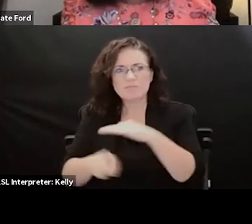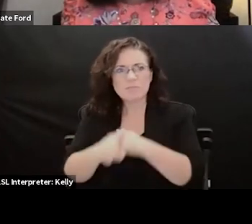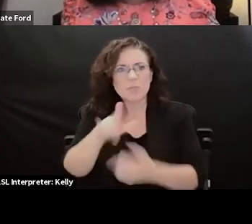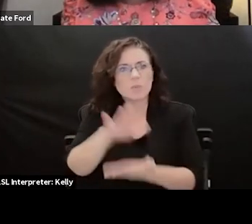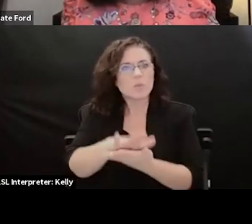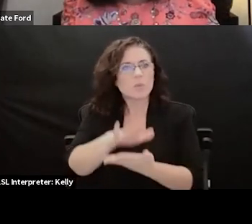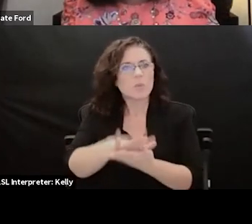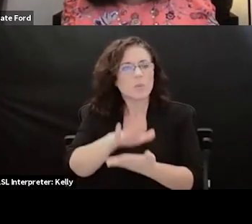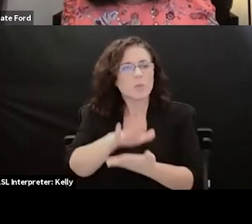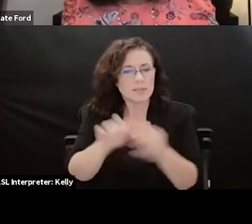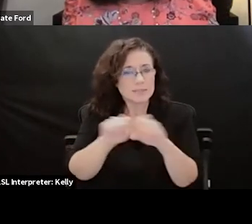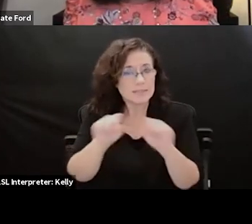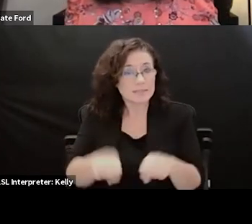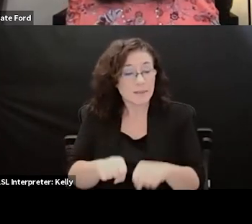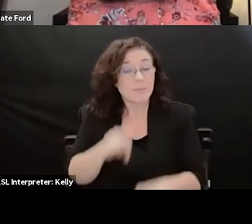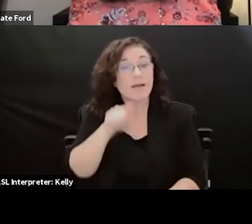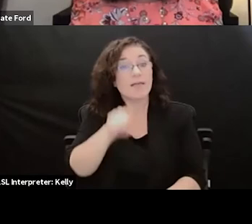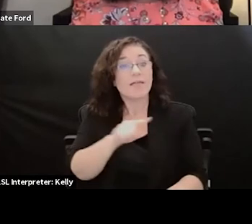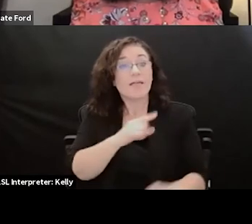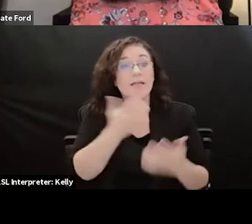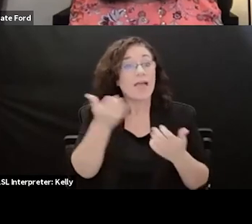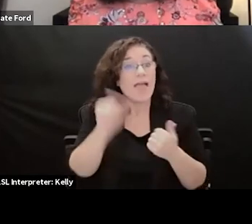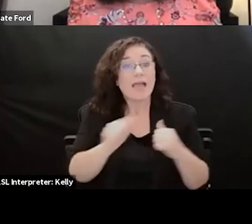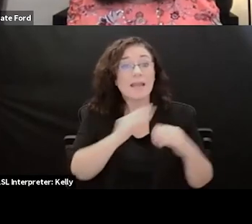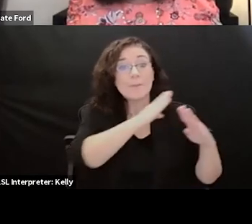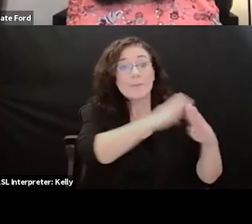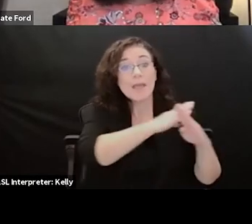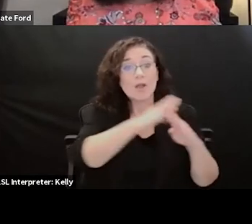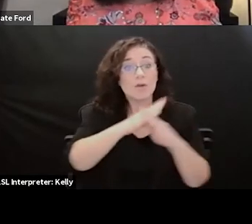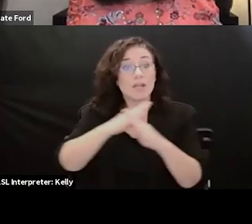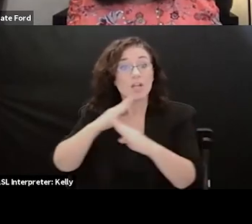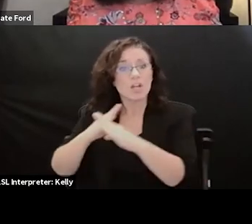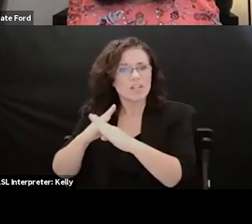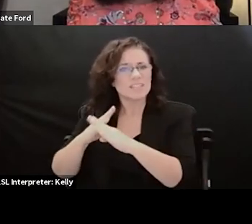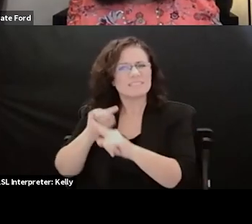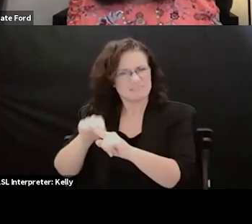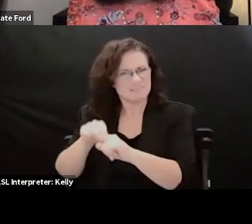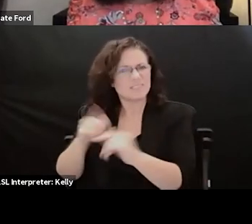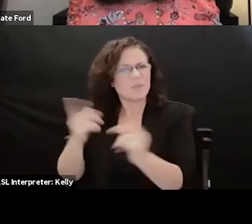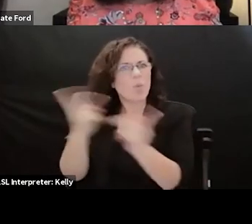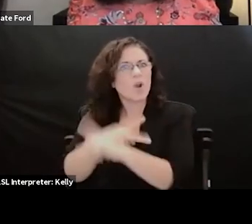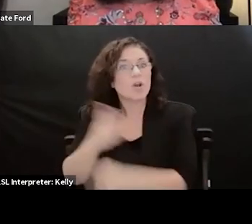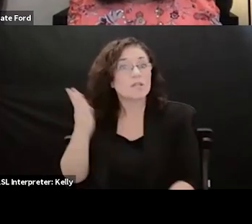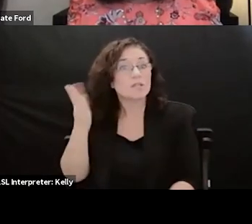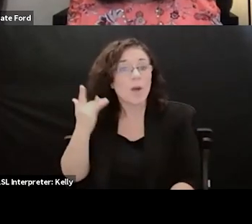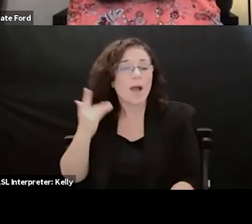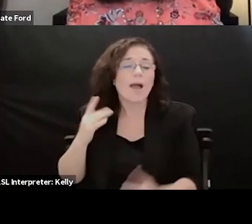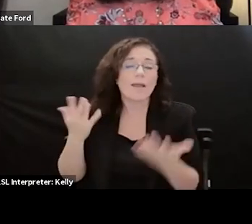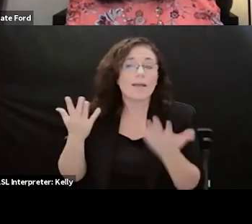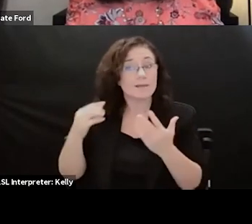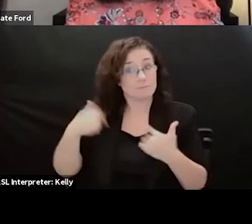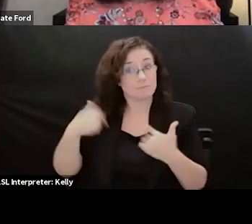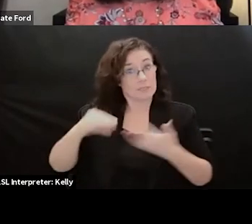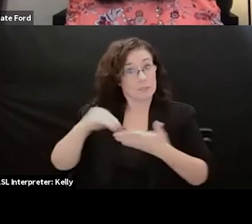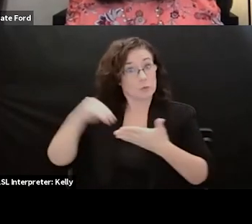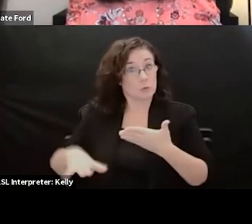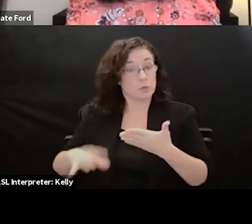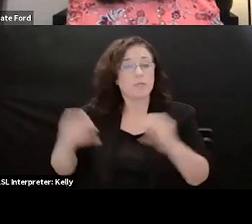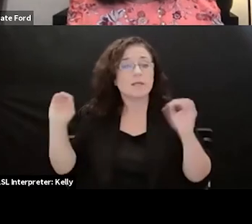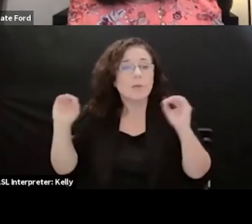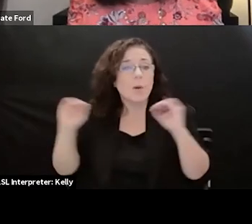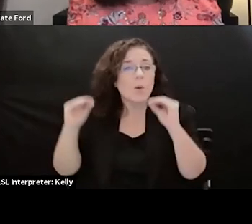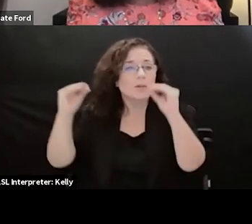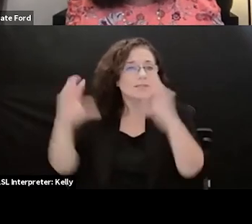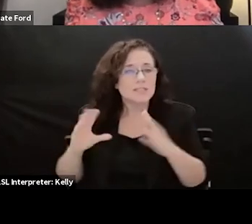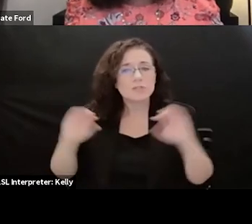barriers are exacerbated when when as a student you do not have teachers and staff around you that look like you